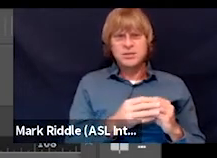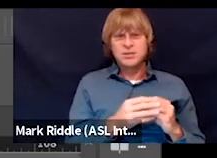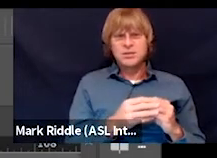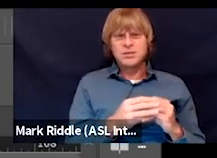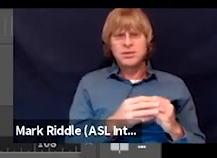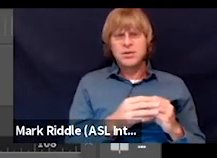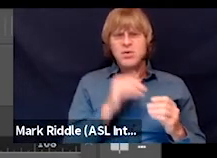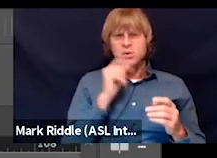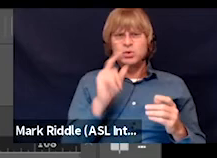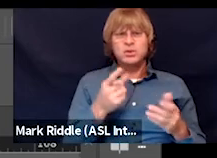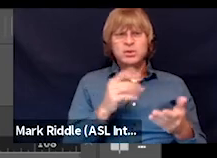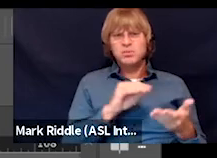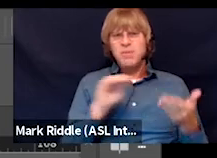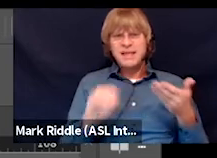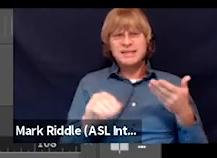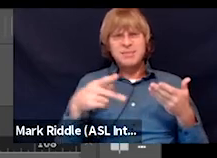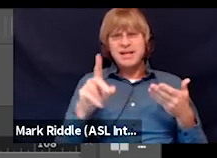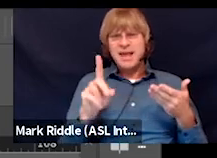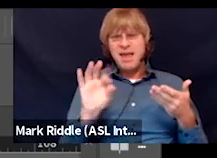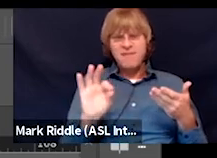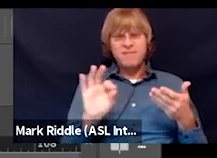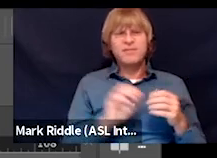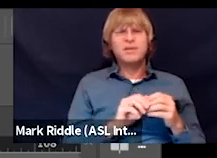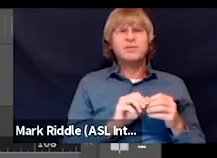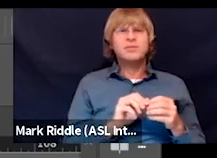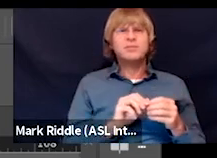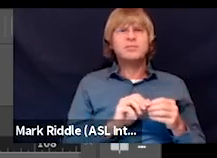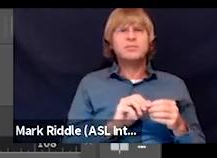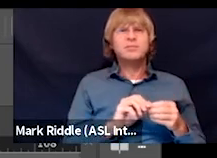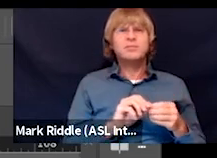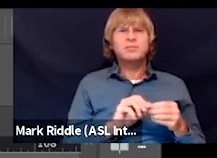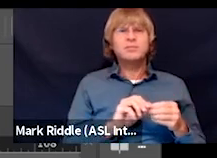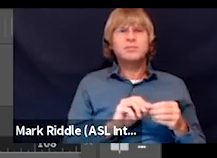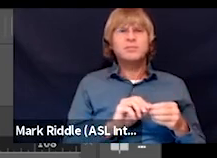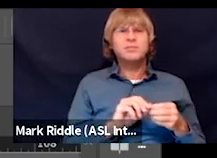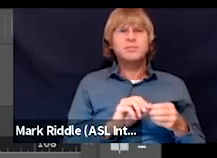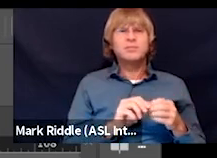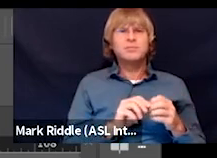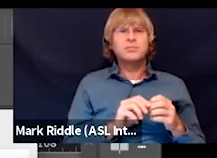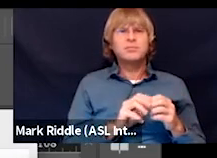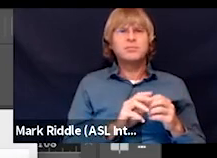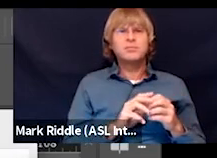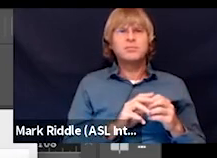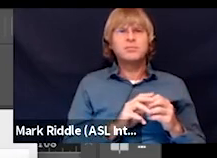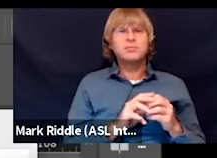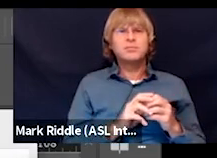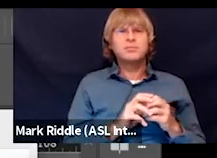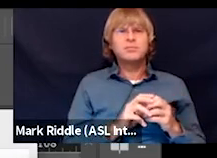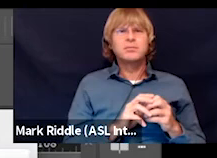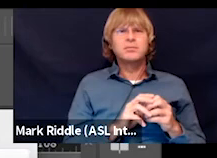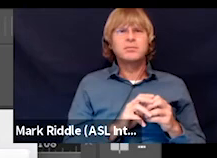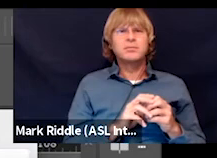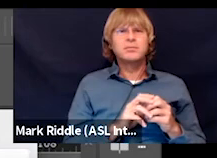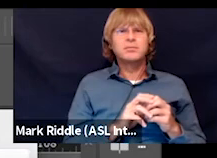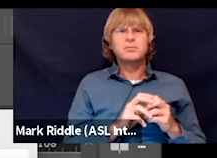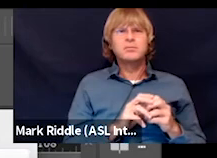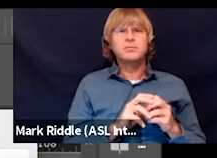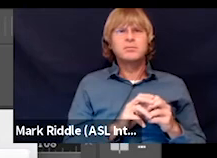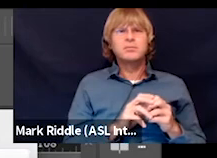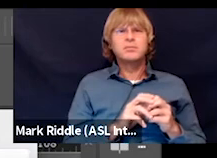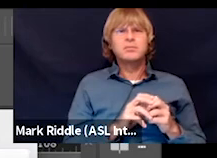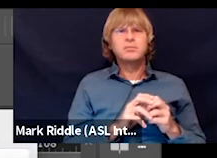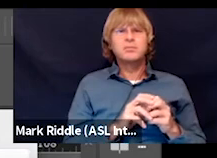just place the PDF. Like, let me see if I can find a PDF very quickly. That